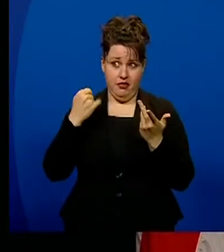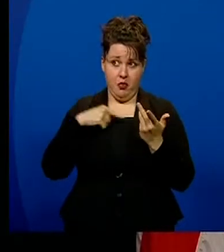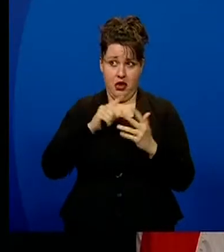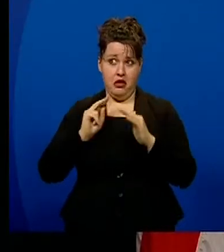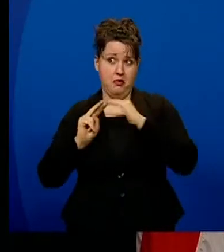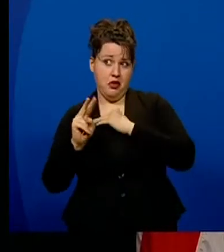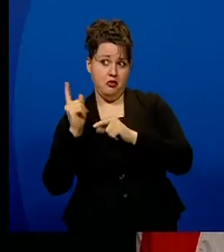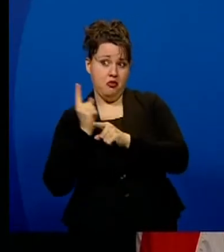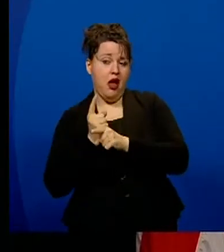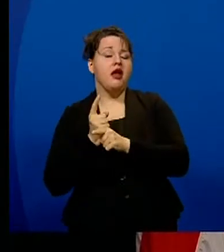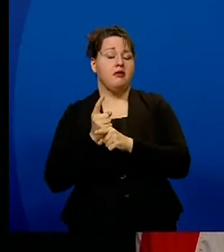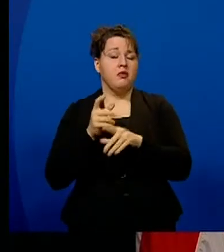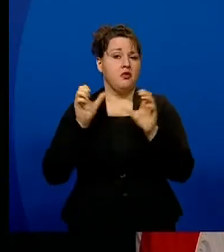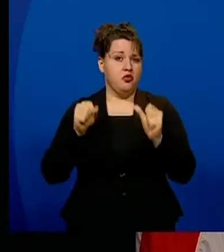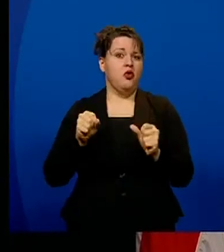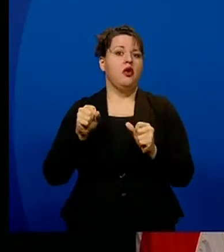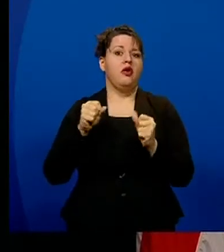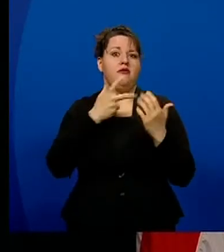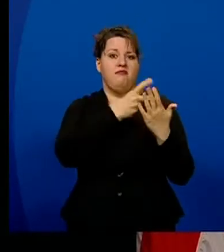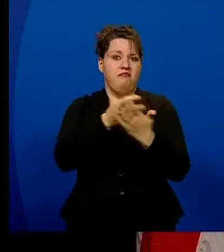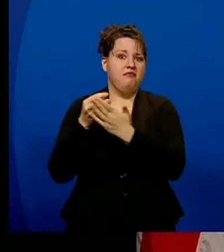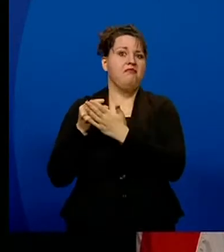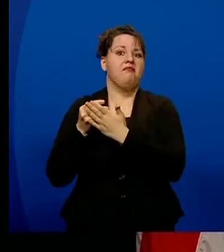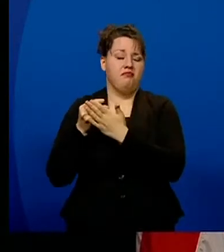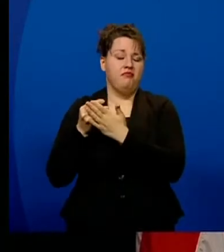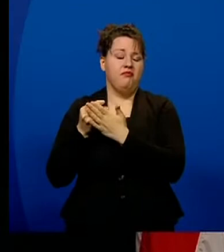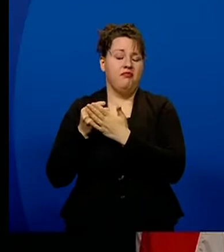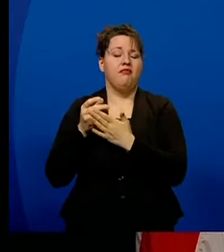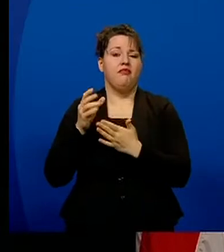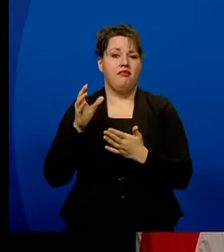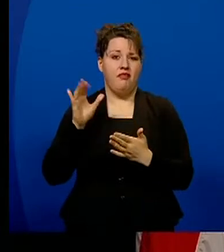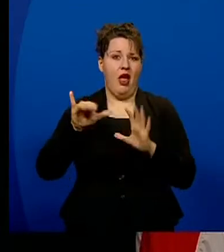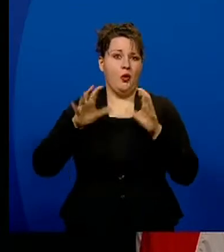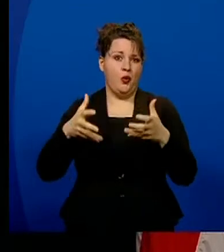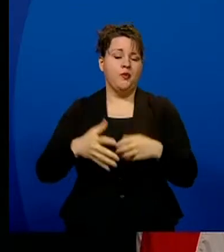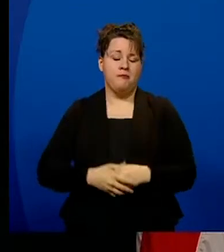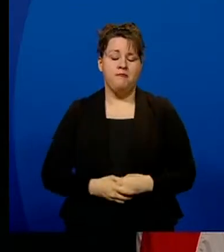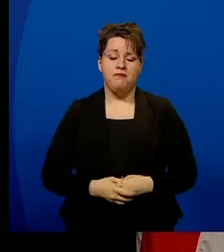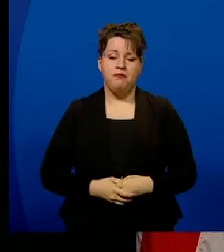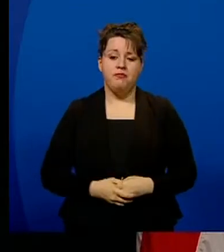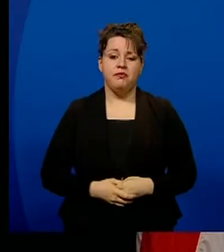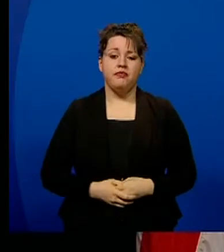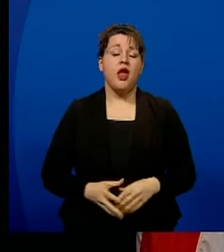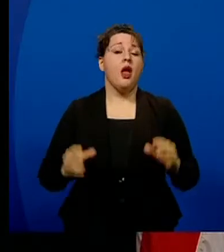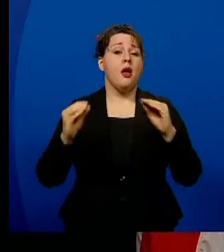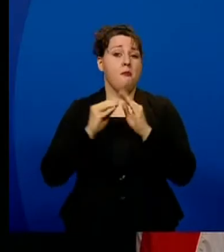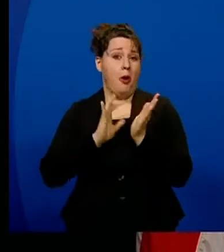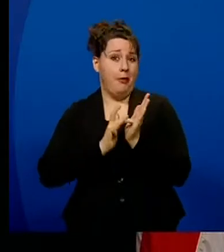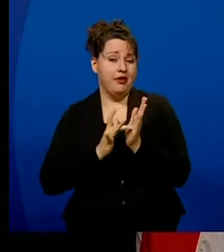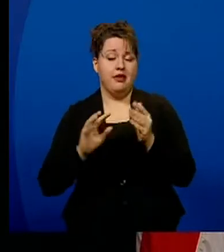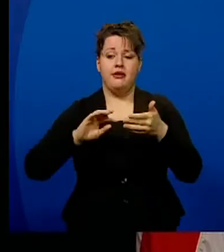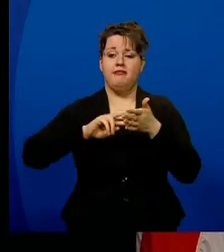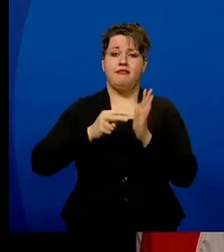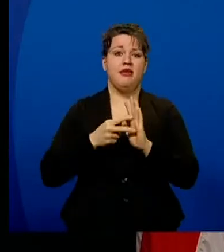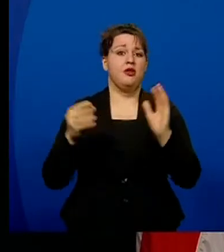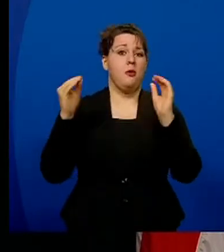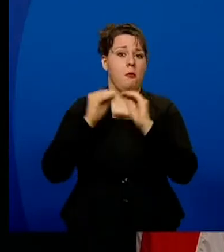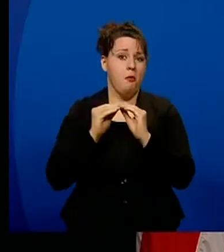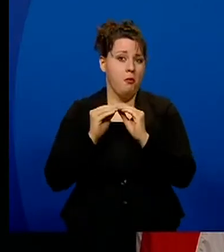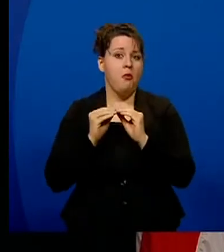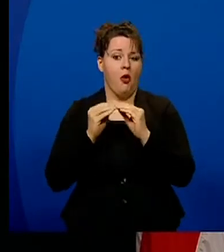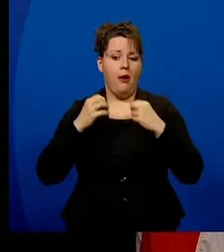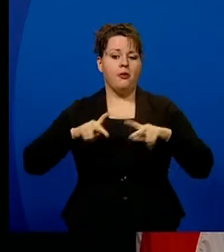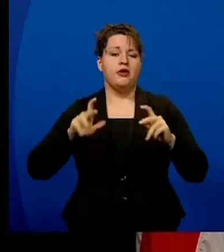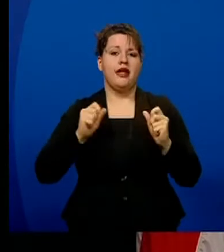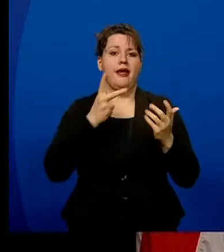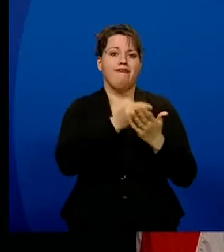turnaround in that cohort of that group. More vaccines means opportunities to vaccinate even